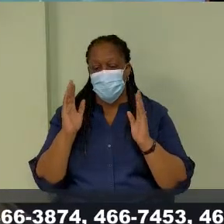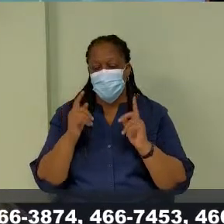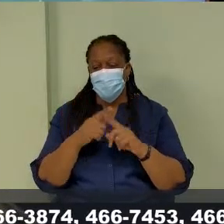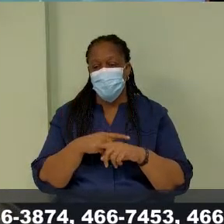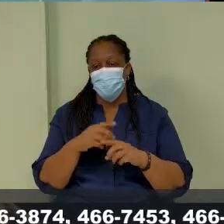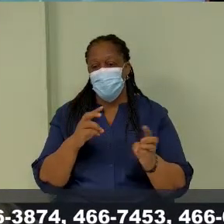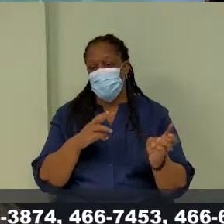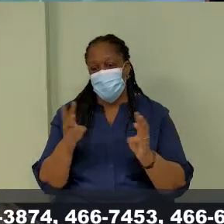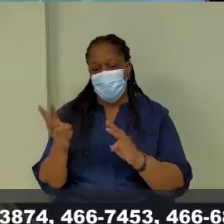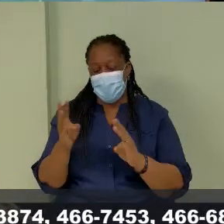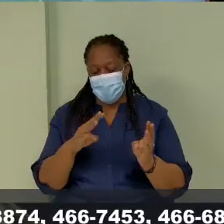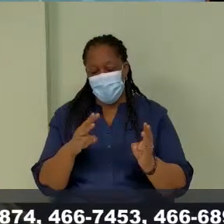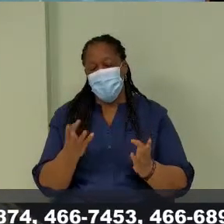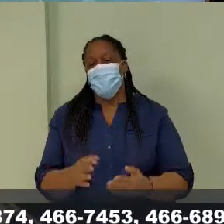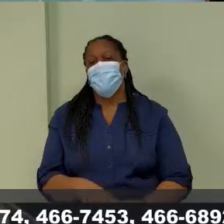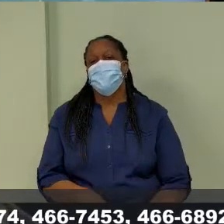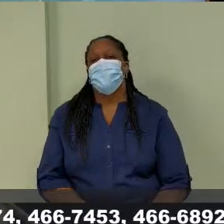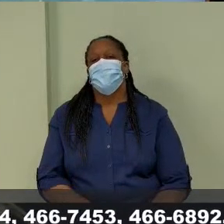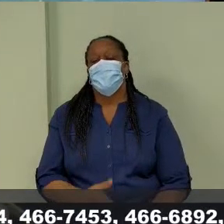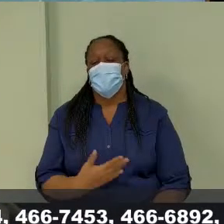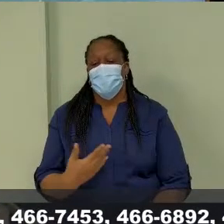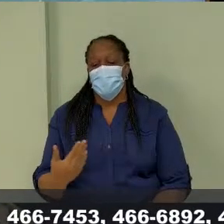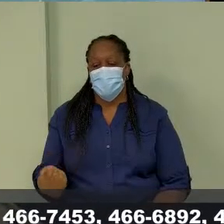I will start the